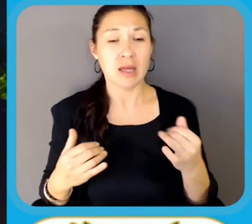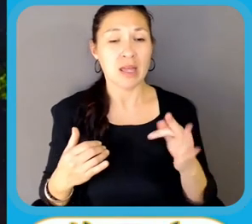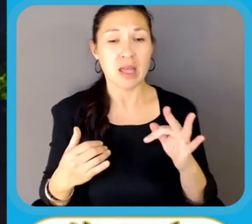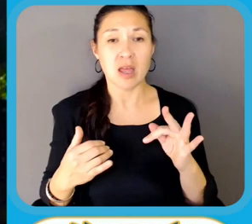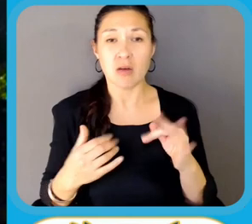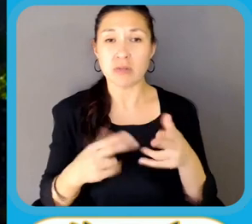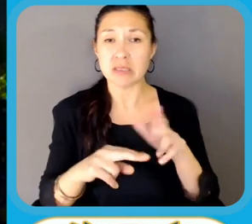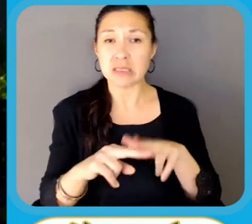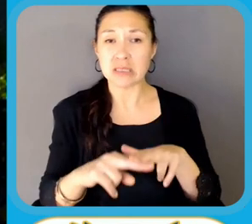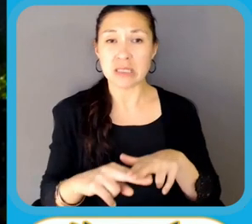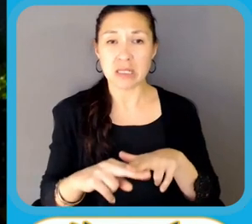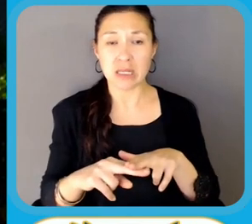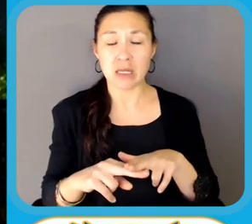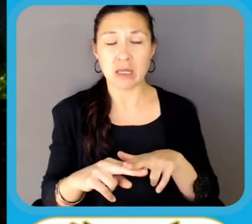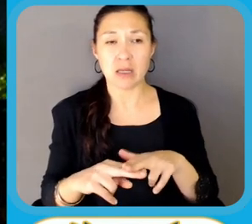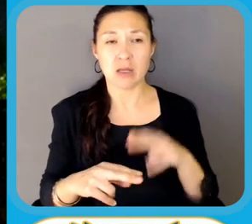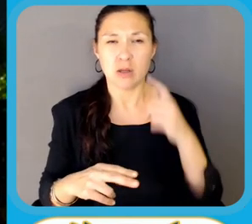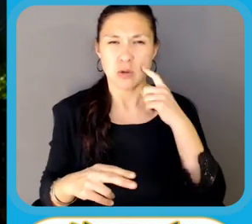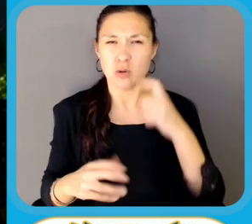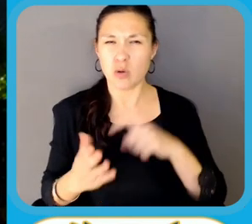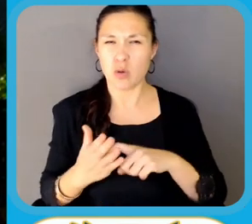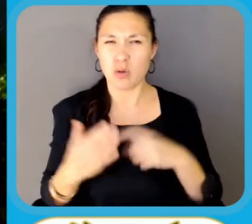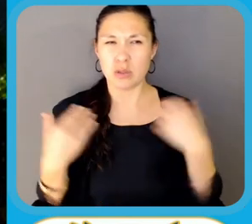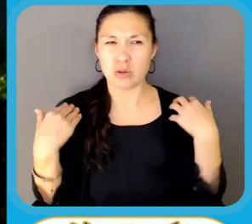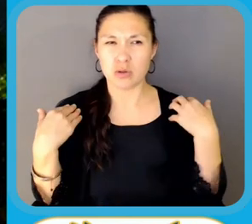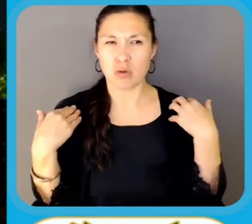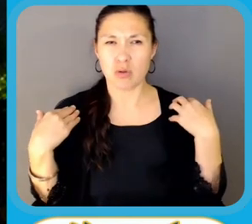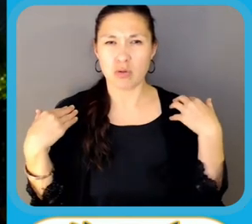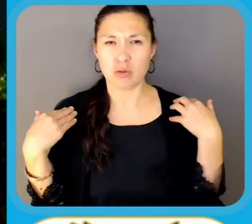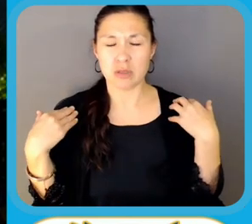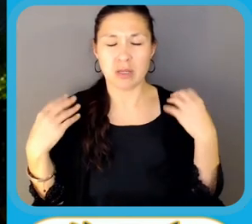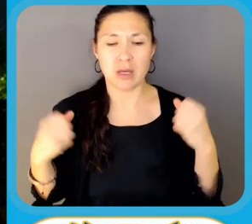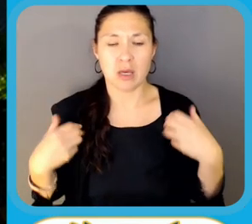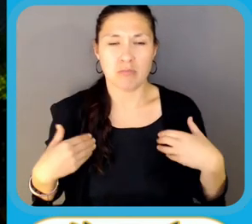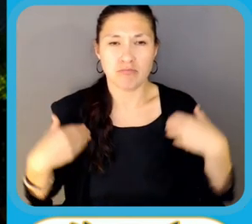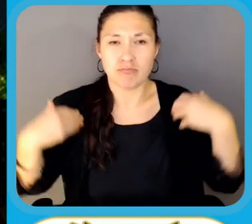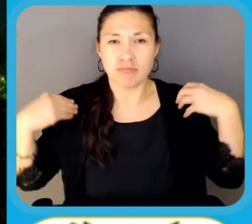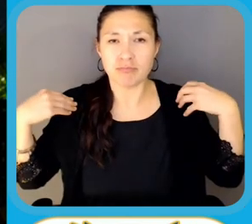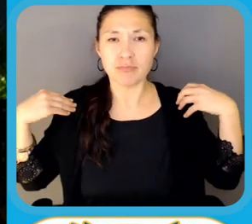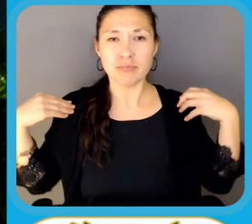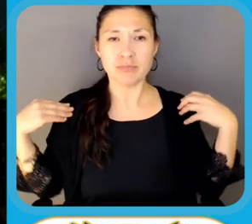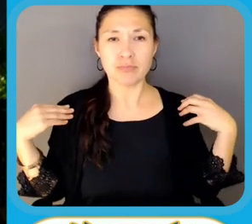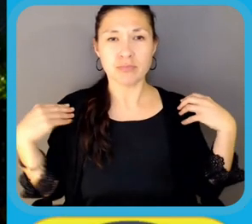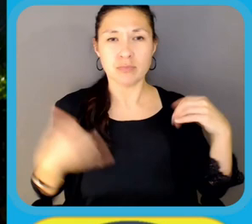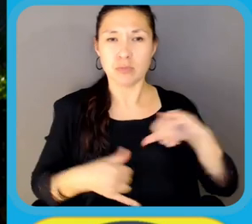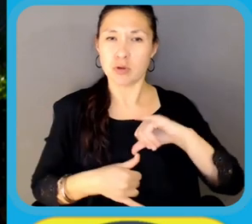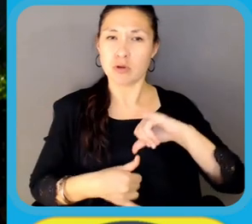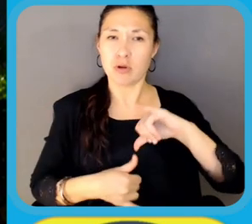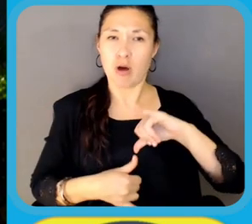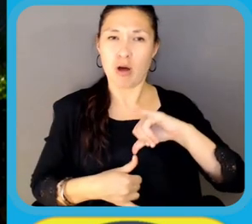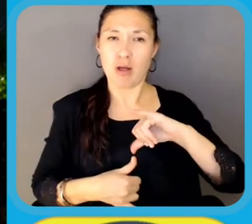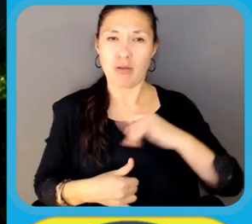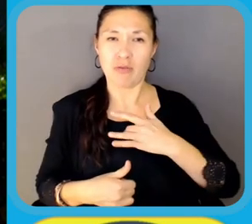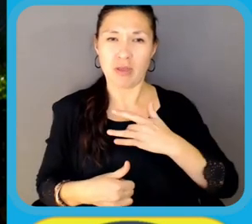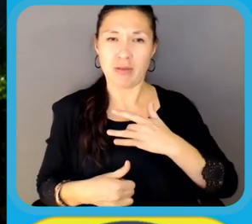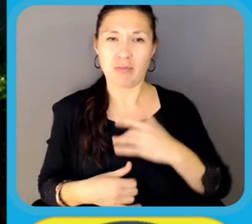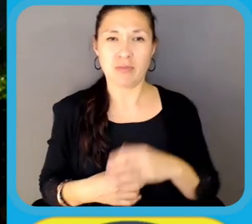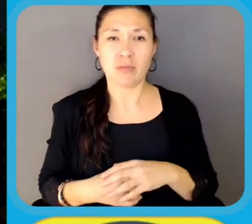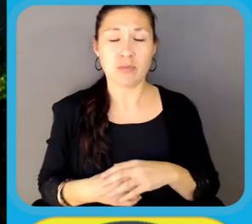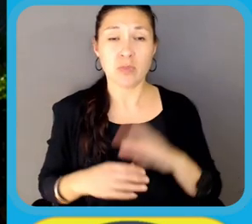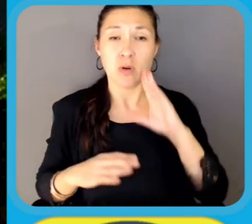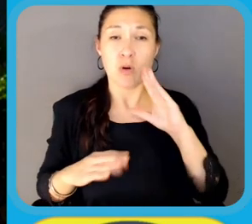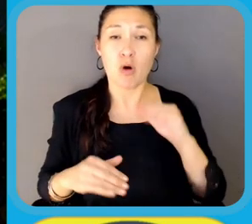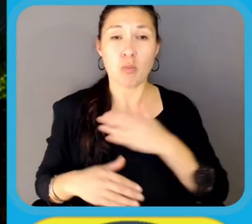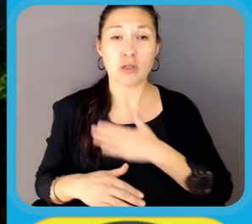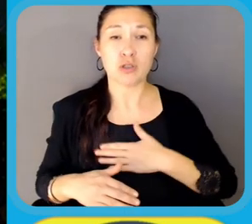and maybe take a chance to reach the shoulders back and sit tall. I hope you enjoyed this wellness break and look forward to seeing